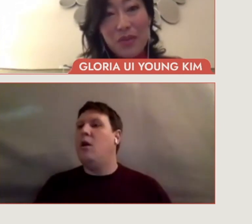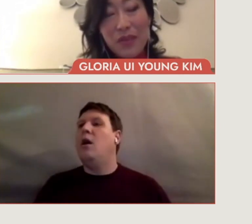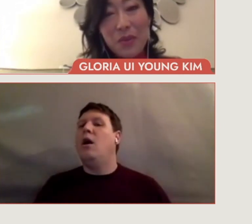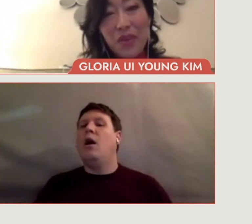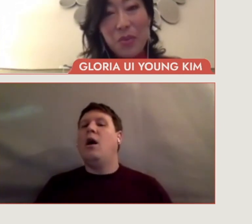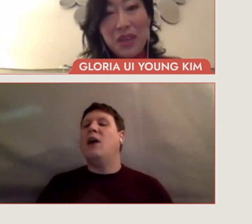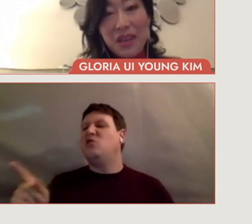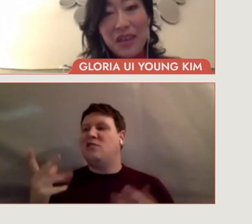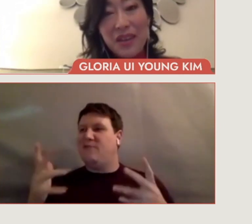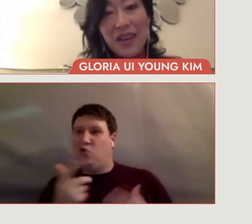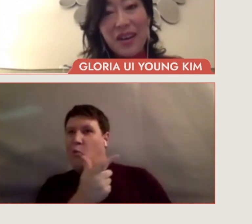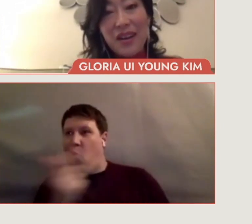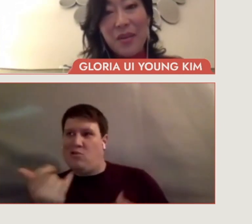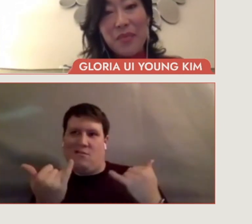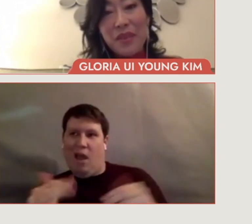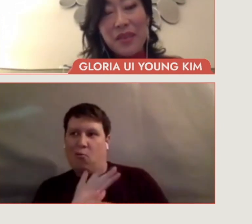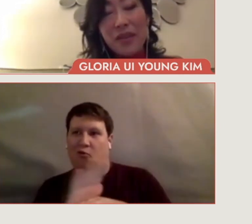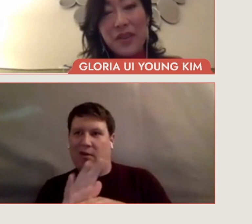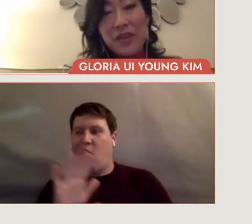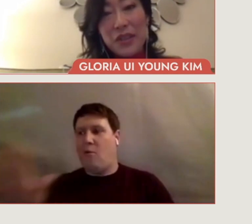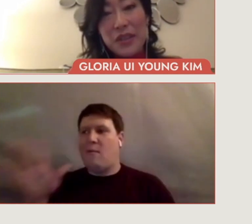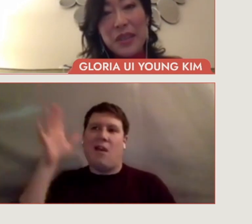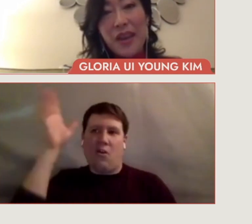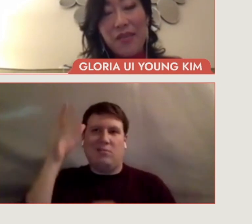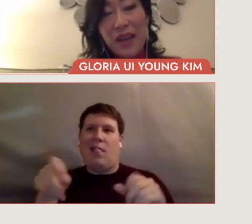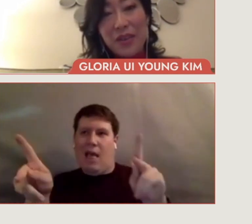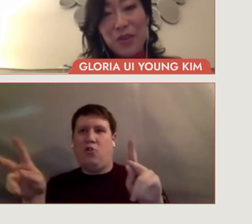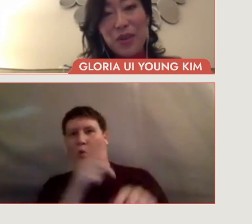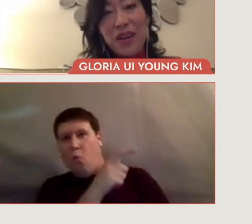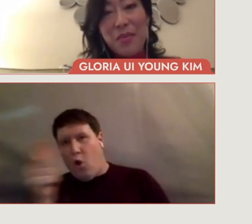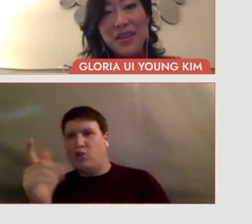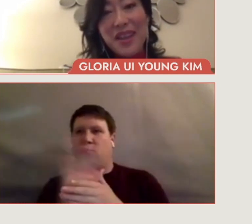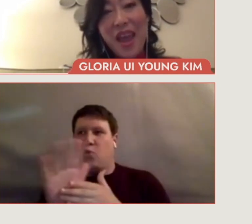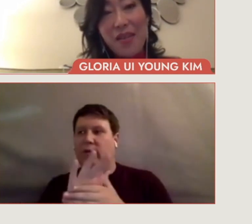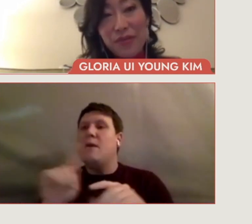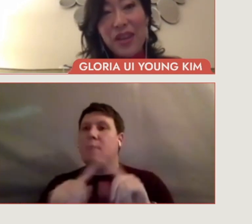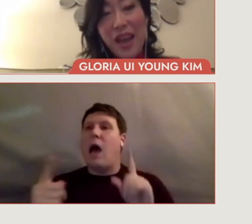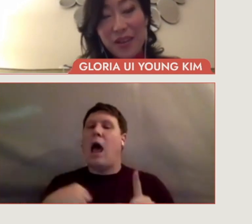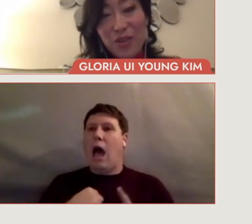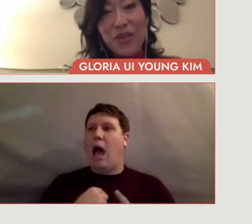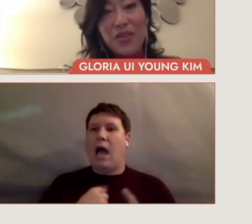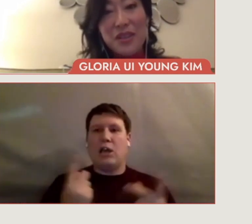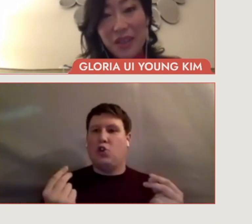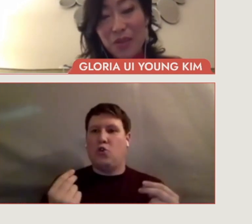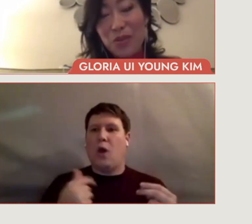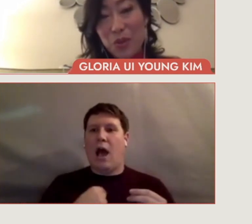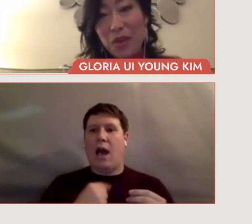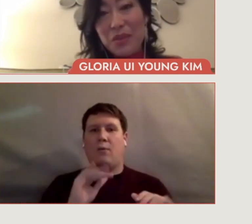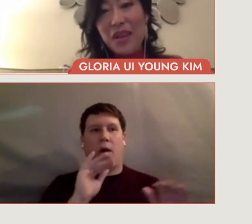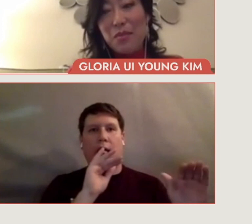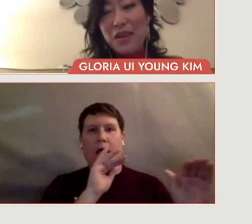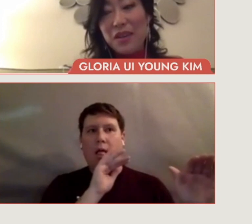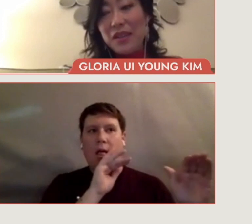script right from the very beginning of the auditions to every actor, and I meant every actor got the entire